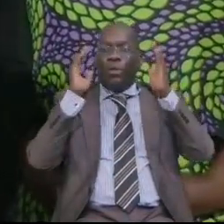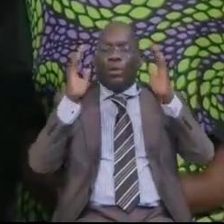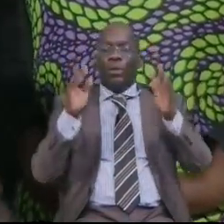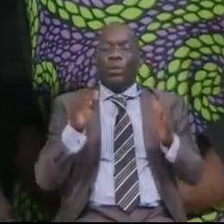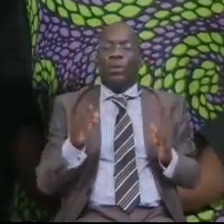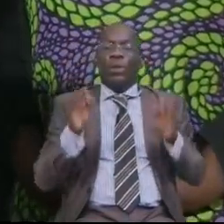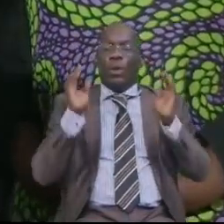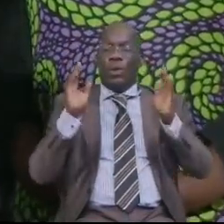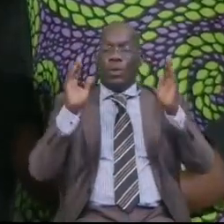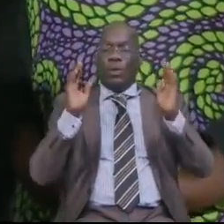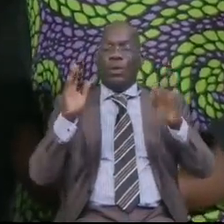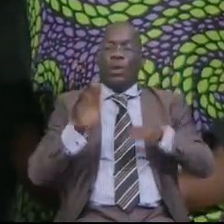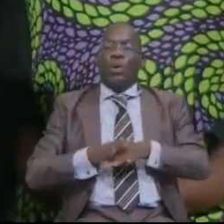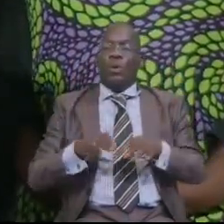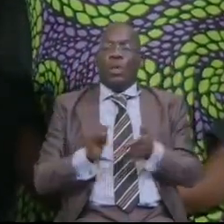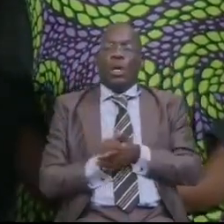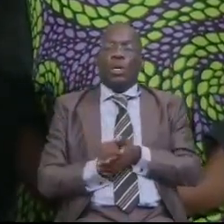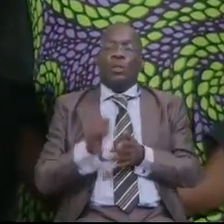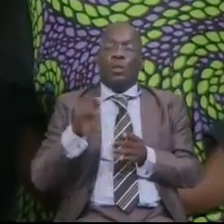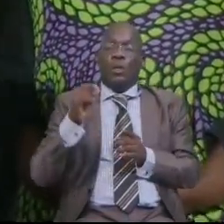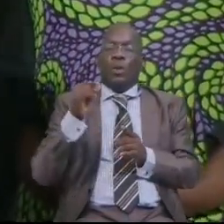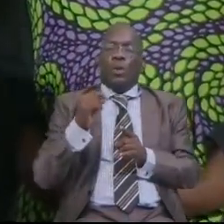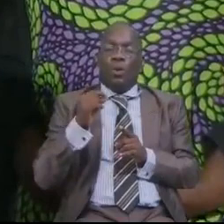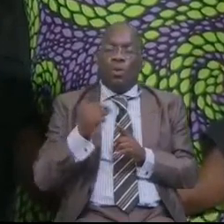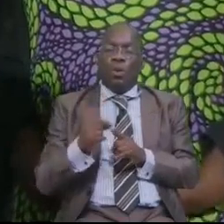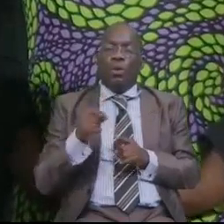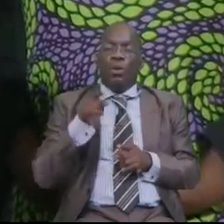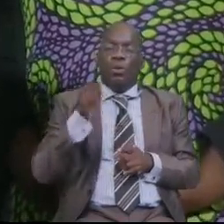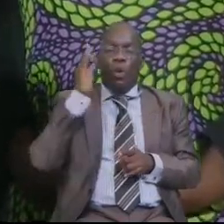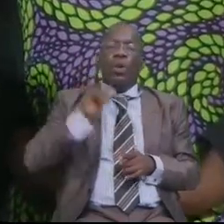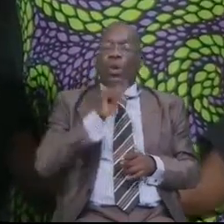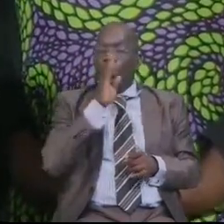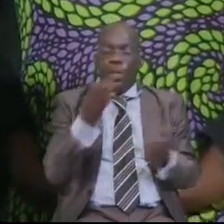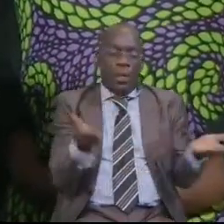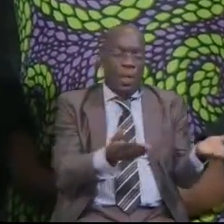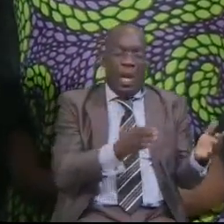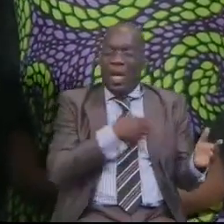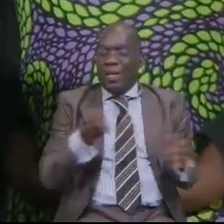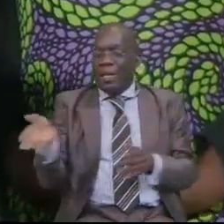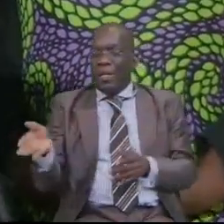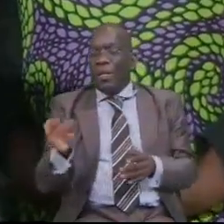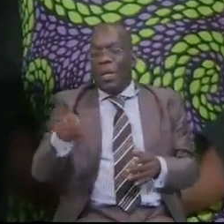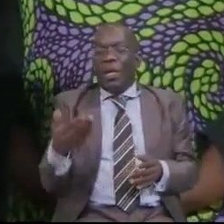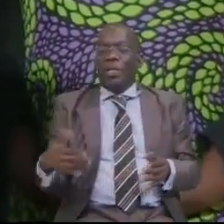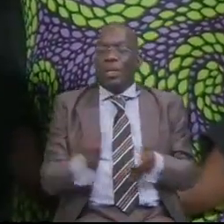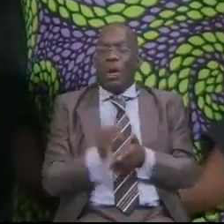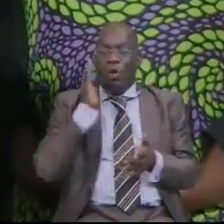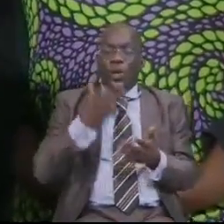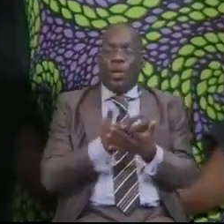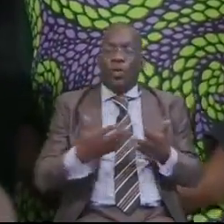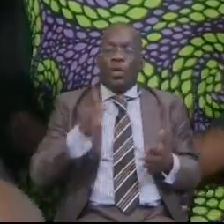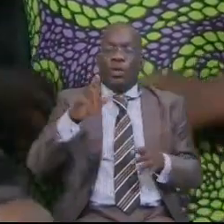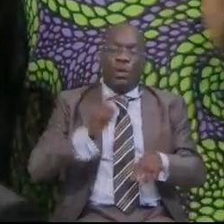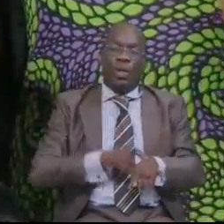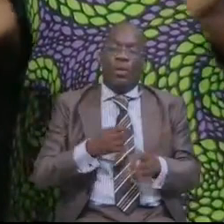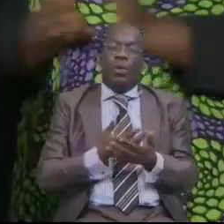Concentration on that work. You will not be here and there. Anything that will waste your time, waste your